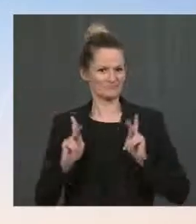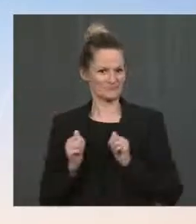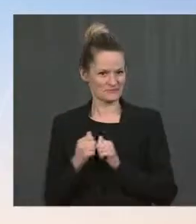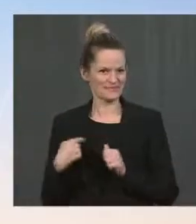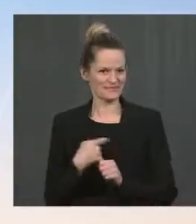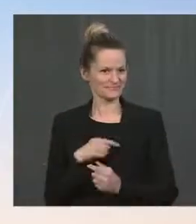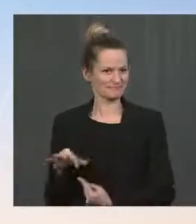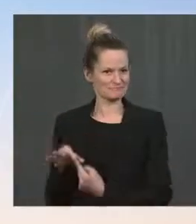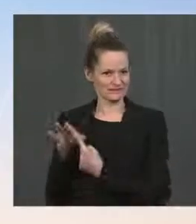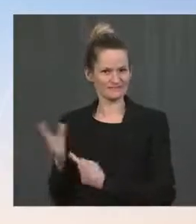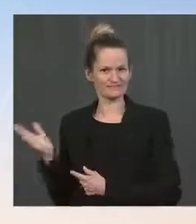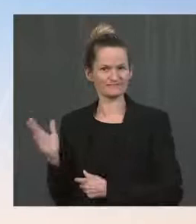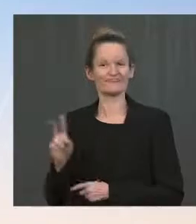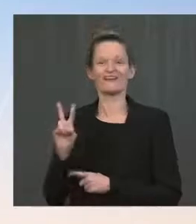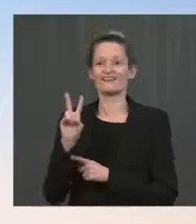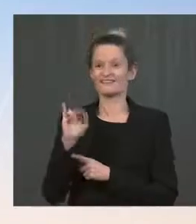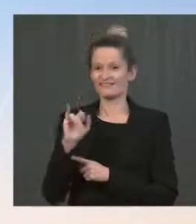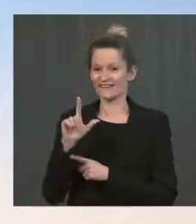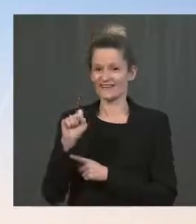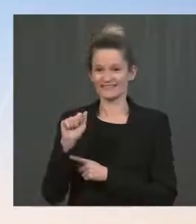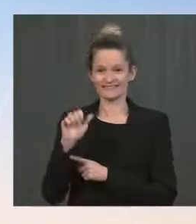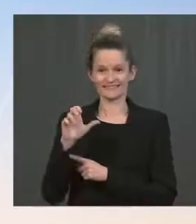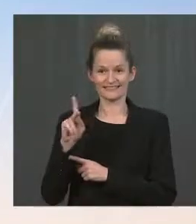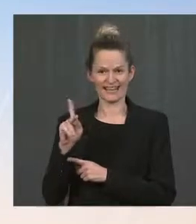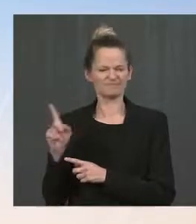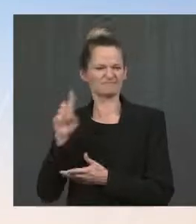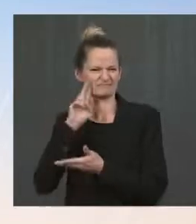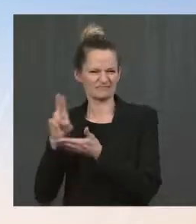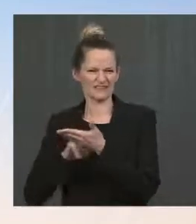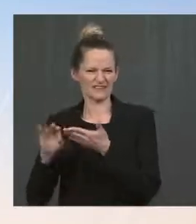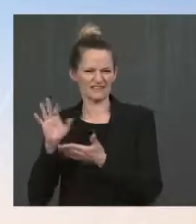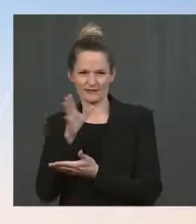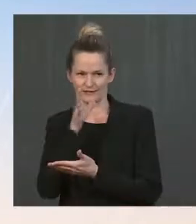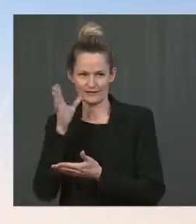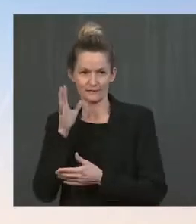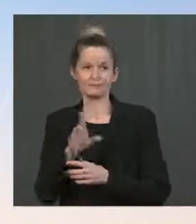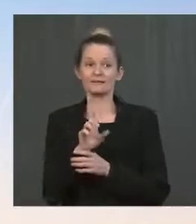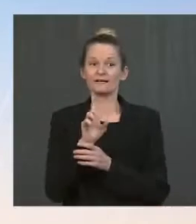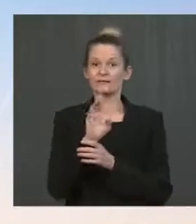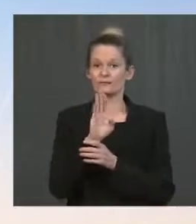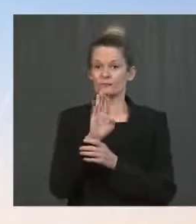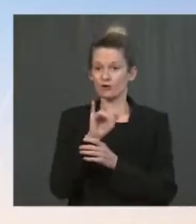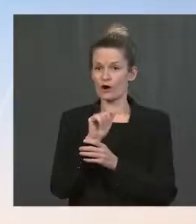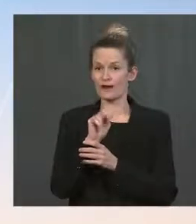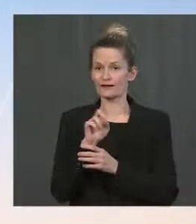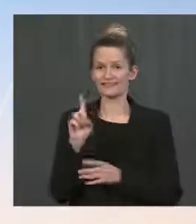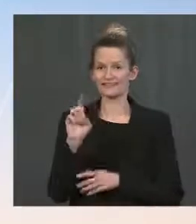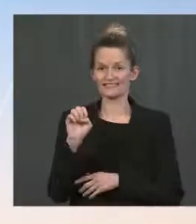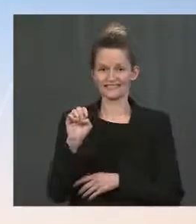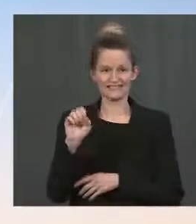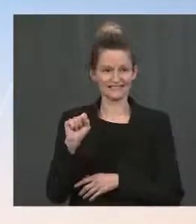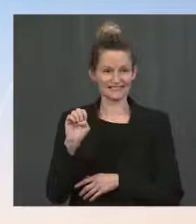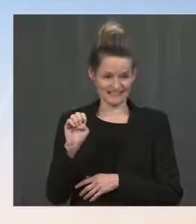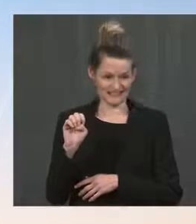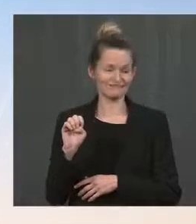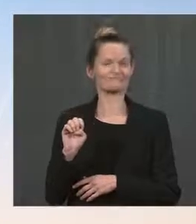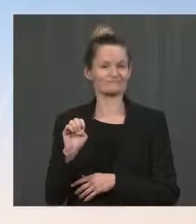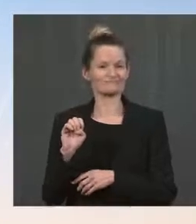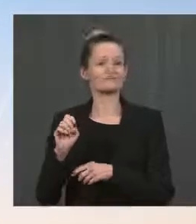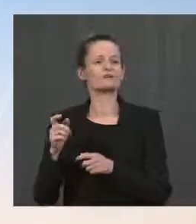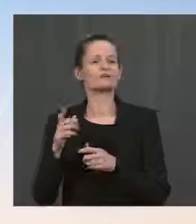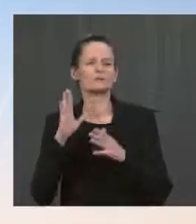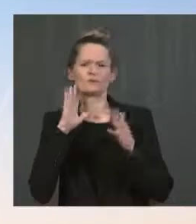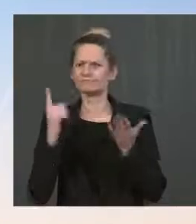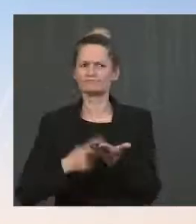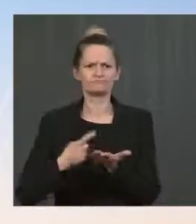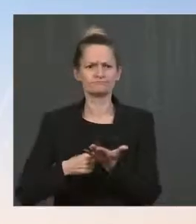Council Director Brian Deese are here to talk to you about what we're seeing behind increases in grocery food prices and what the Biden-Harris